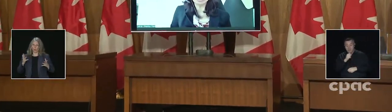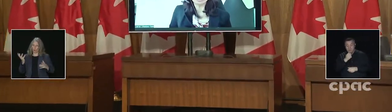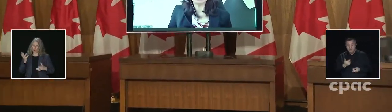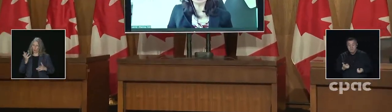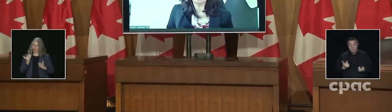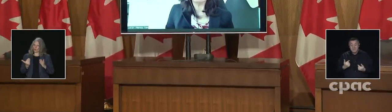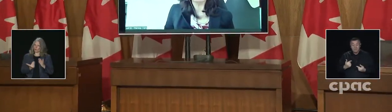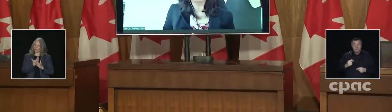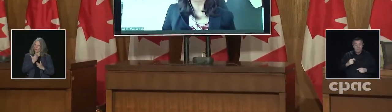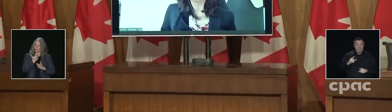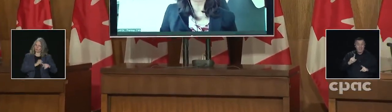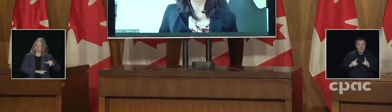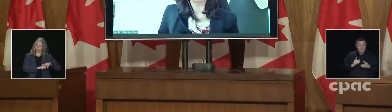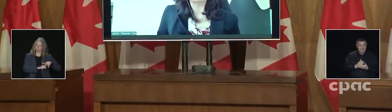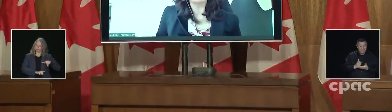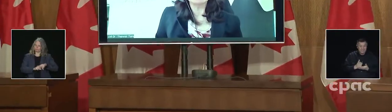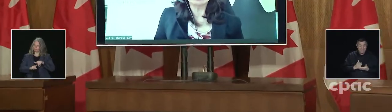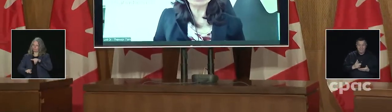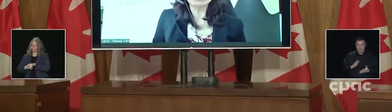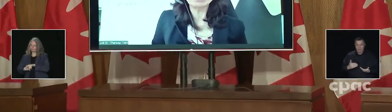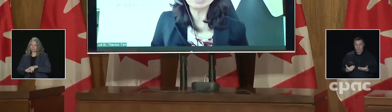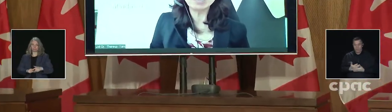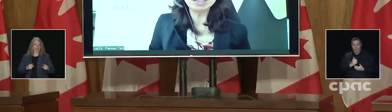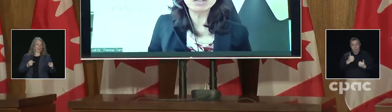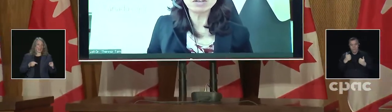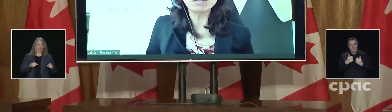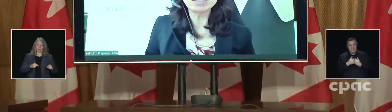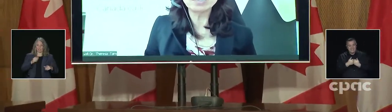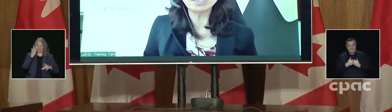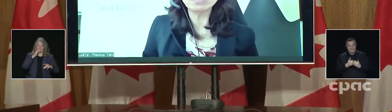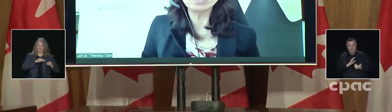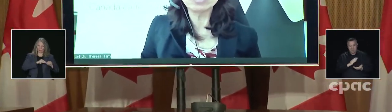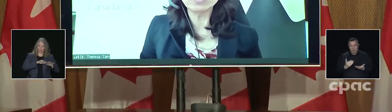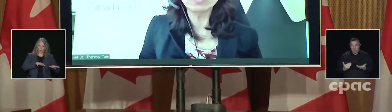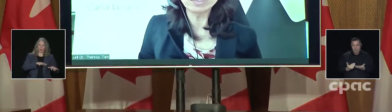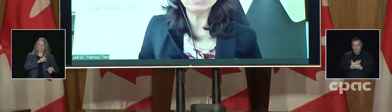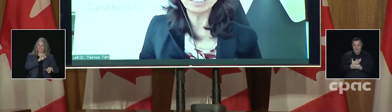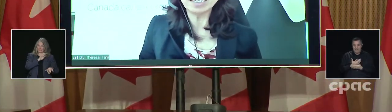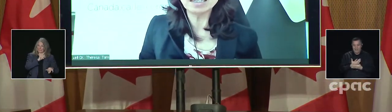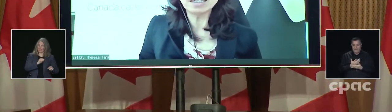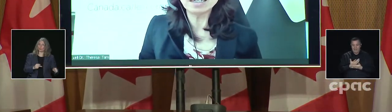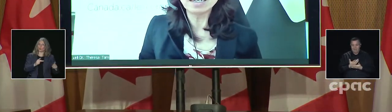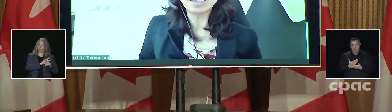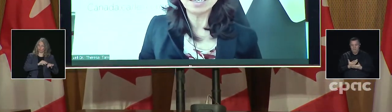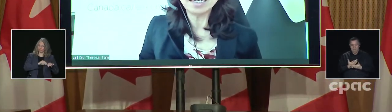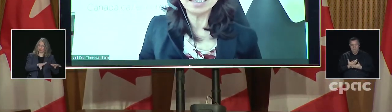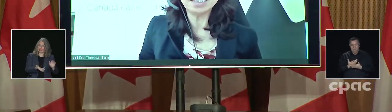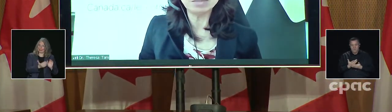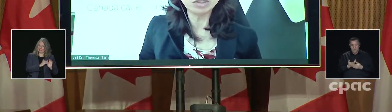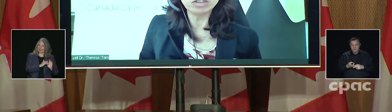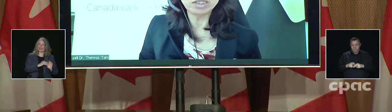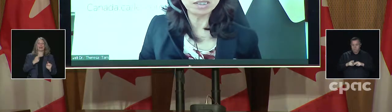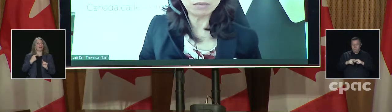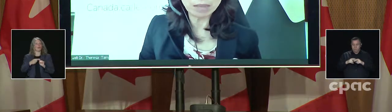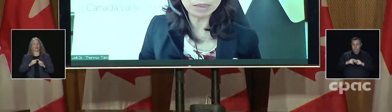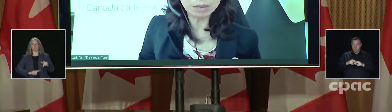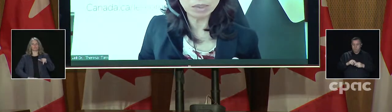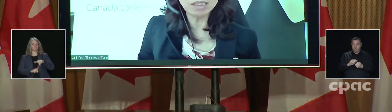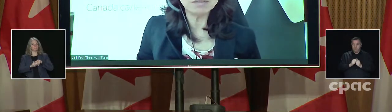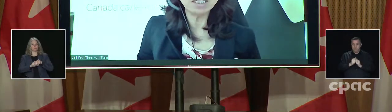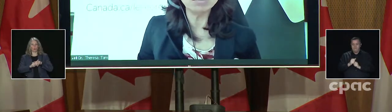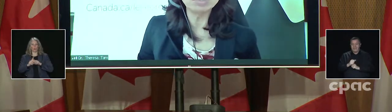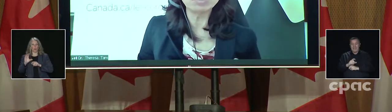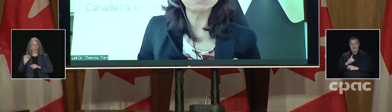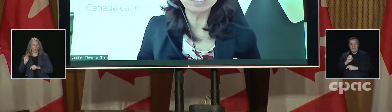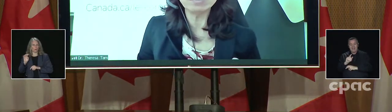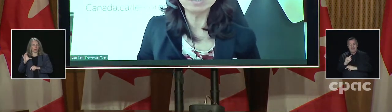new challenges, both in terms of renewed epidemic growth of the Delta-driven wave in Canada and the emergence and rapid spread